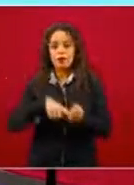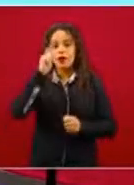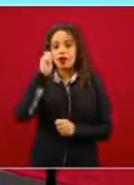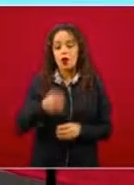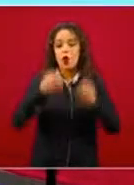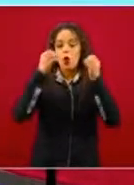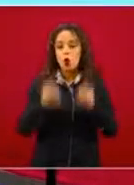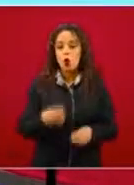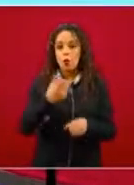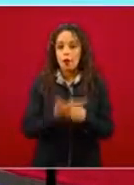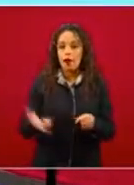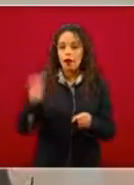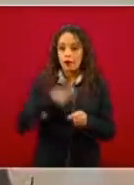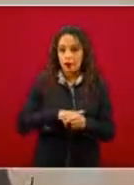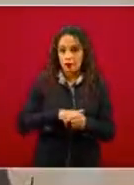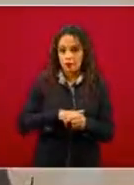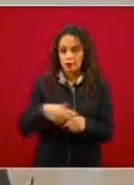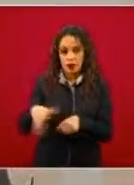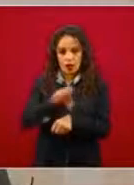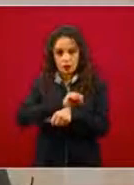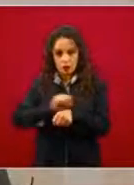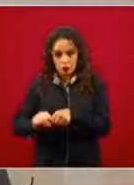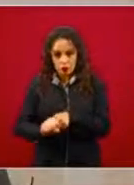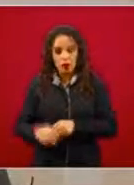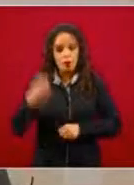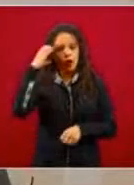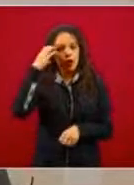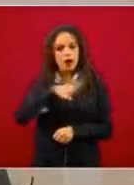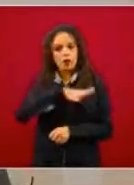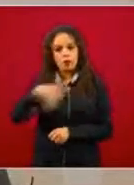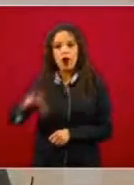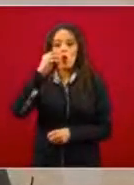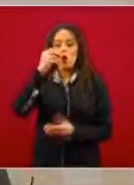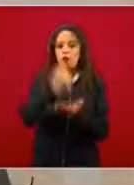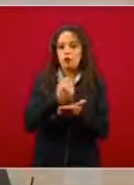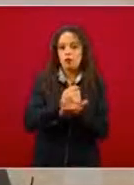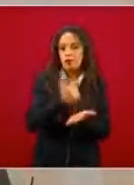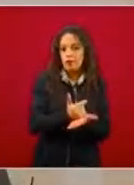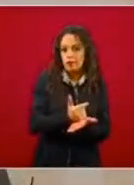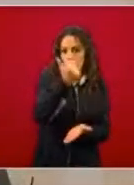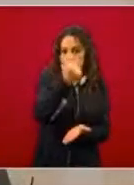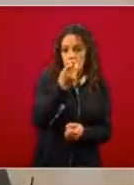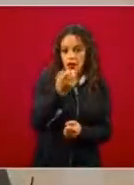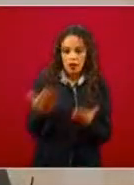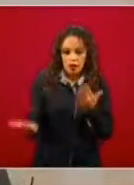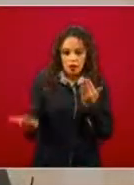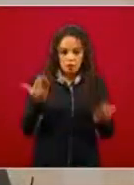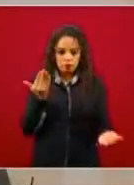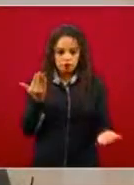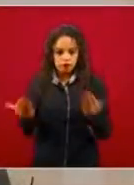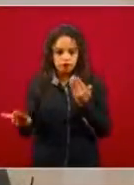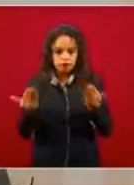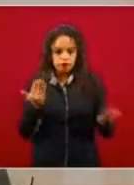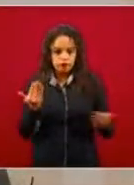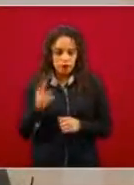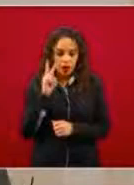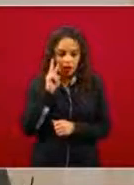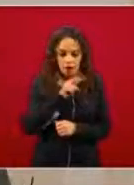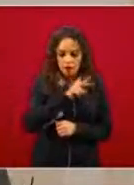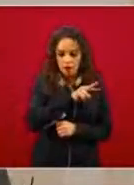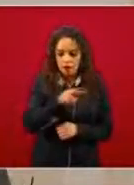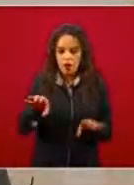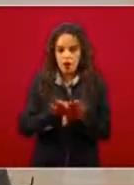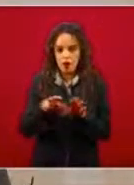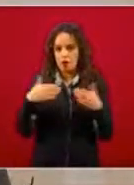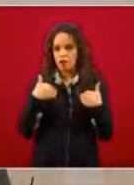beginning, and we take the numbers from the ICU and the general beds as well, and we come up